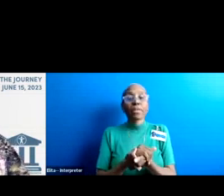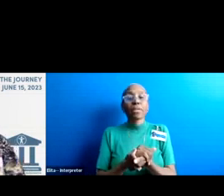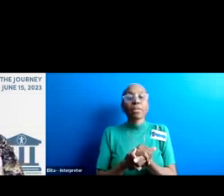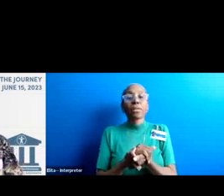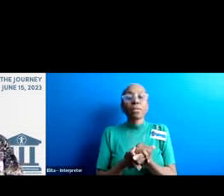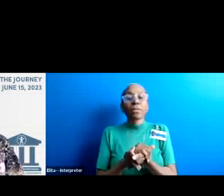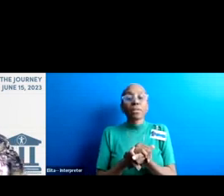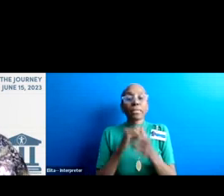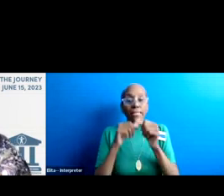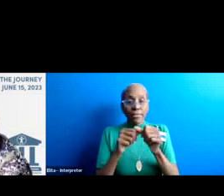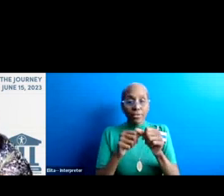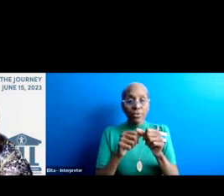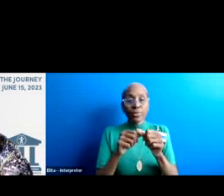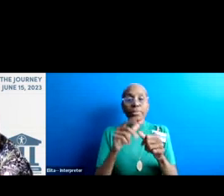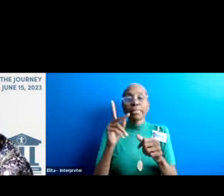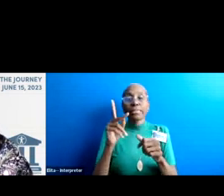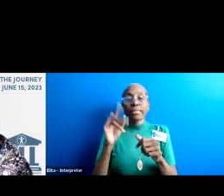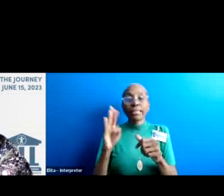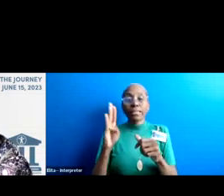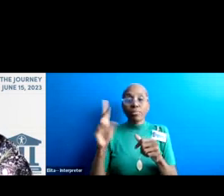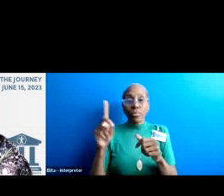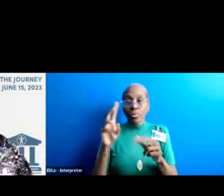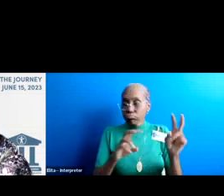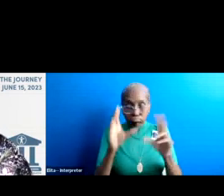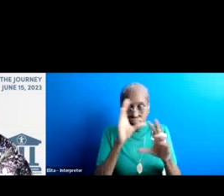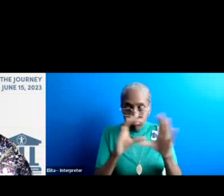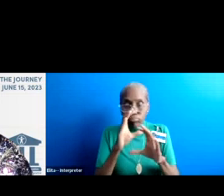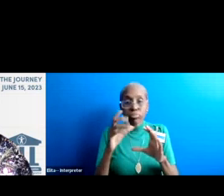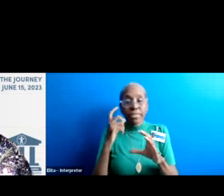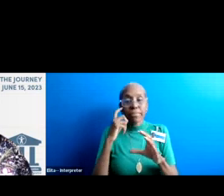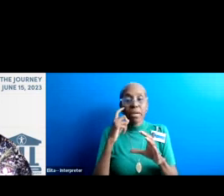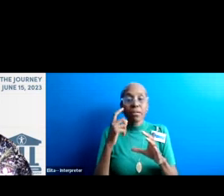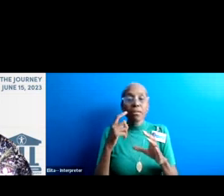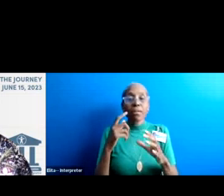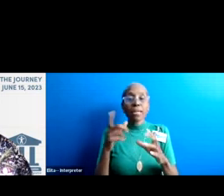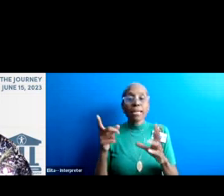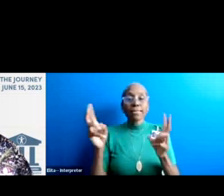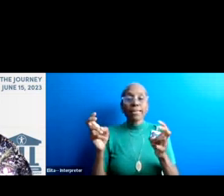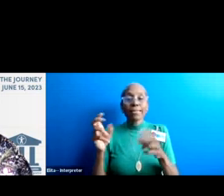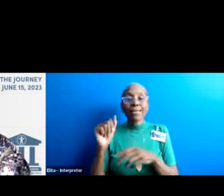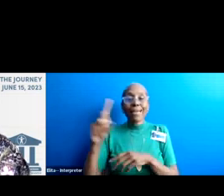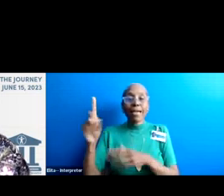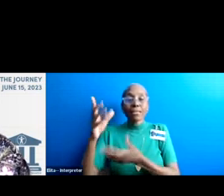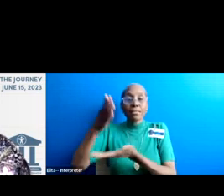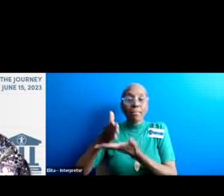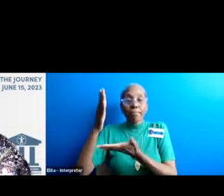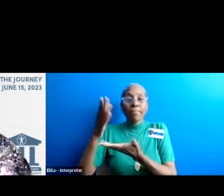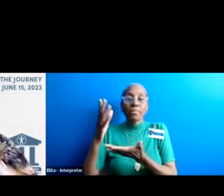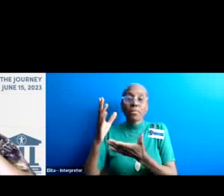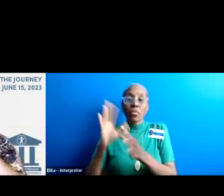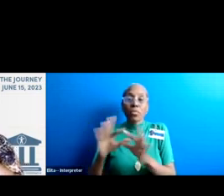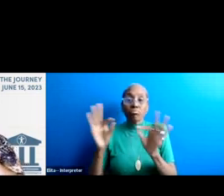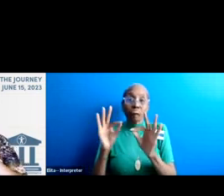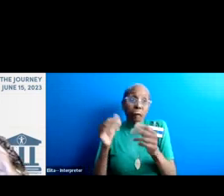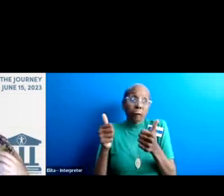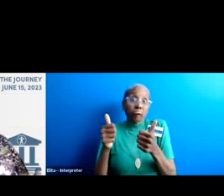keeping keyboard navigation in mind, tab stops is really useful because what